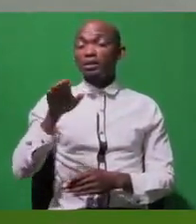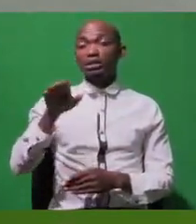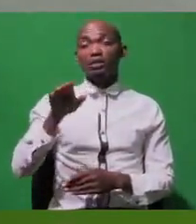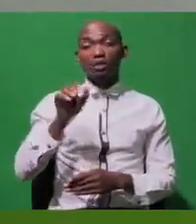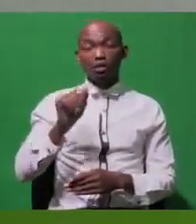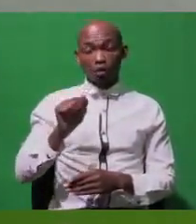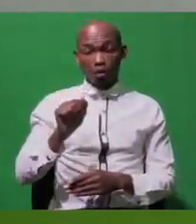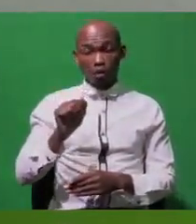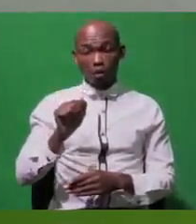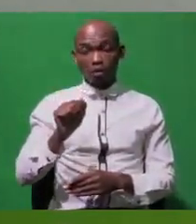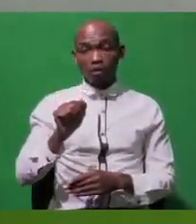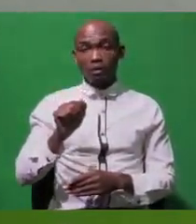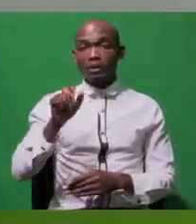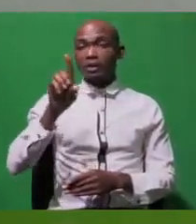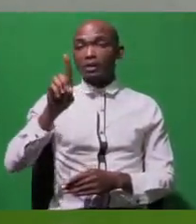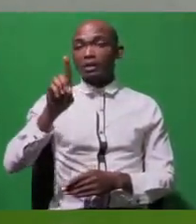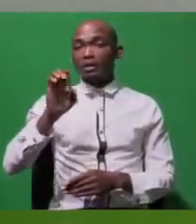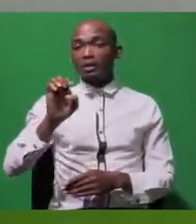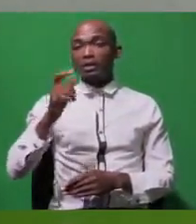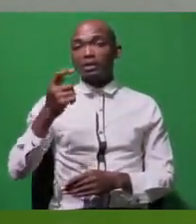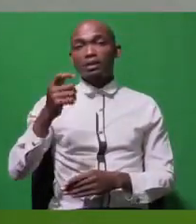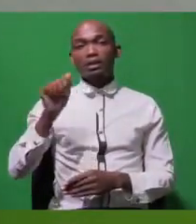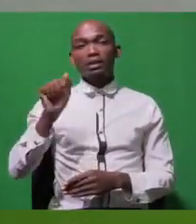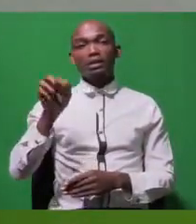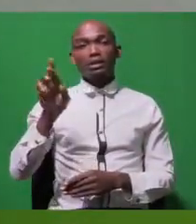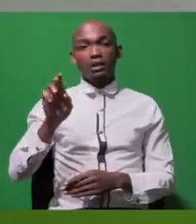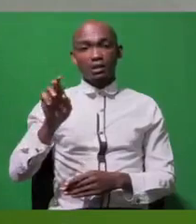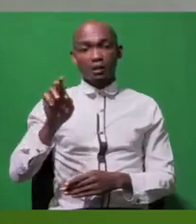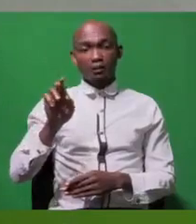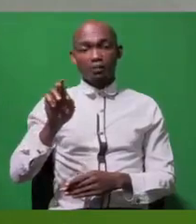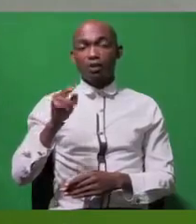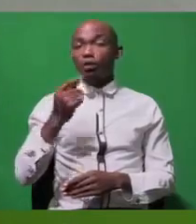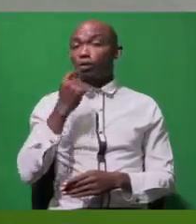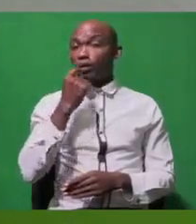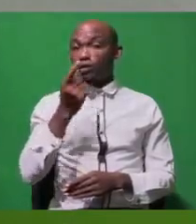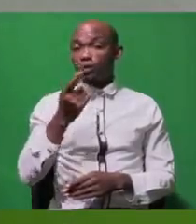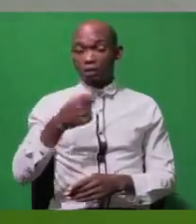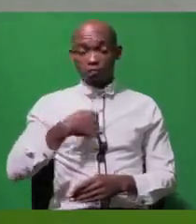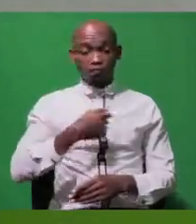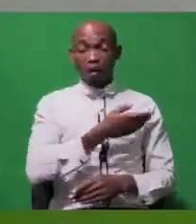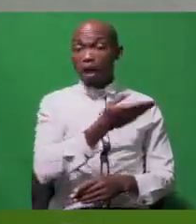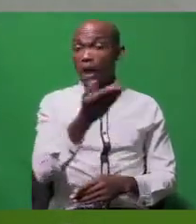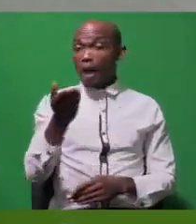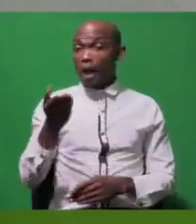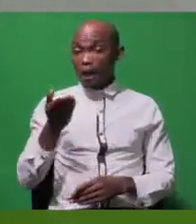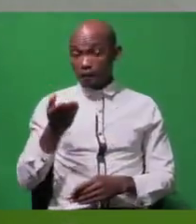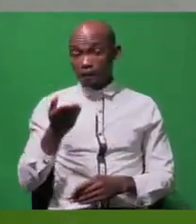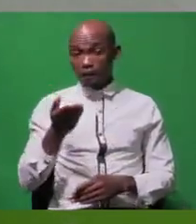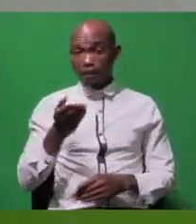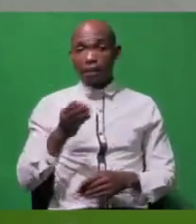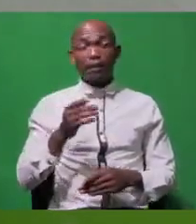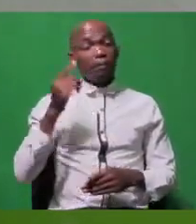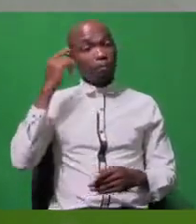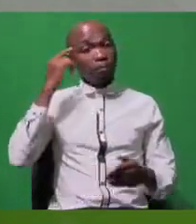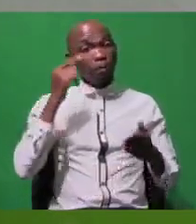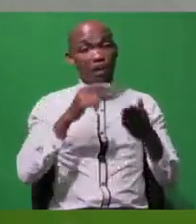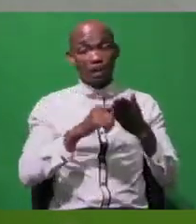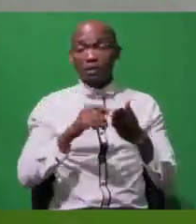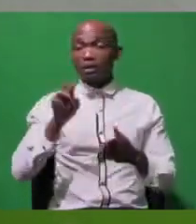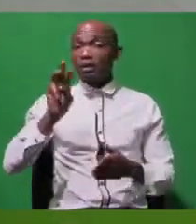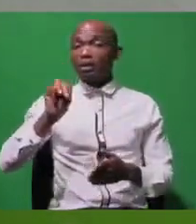person purchase good from us, when you say us, it means that Muhammad